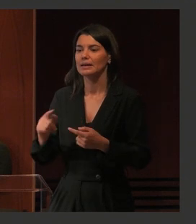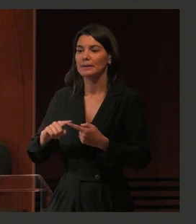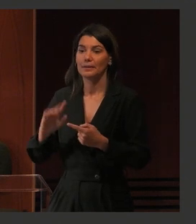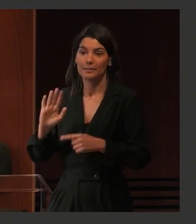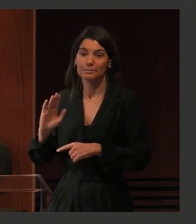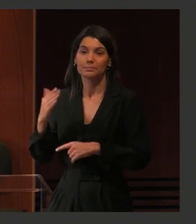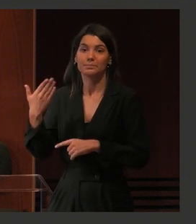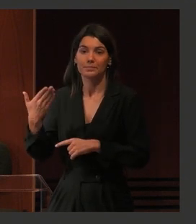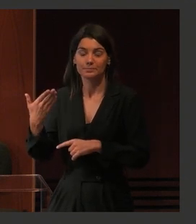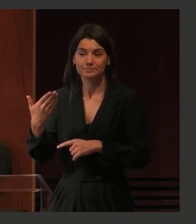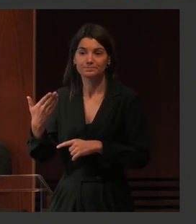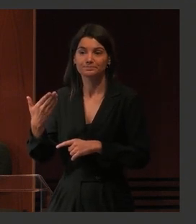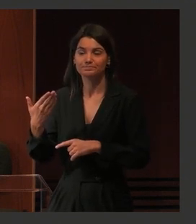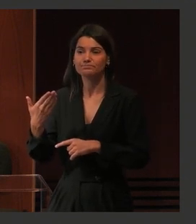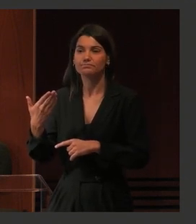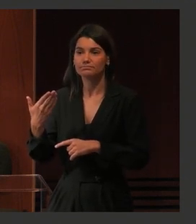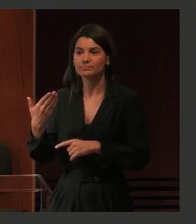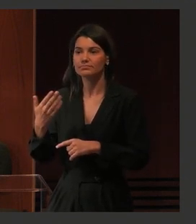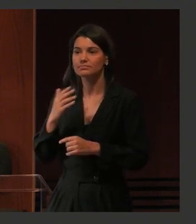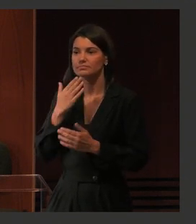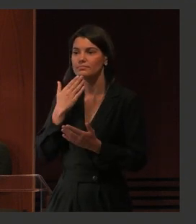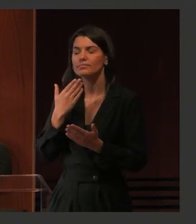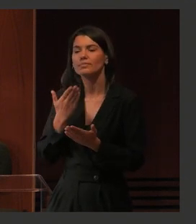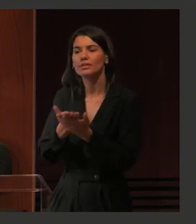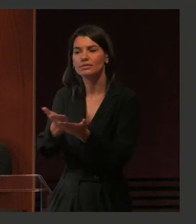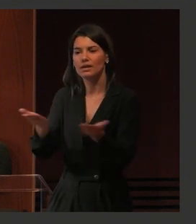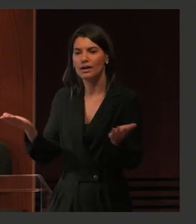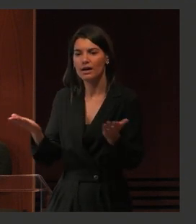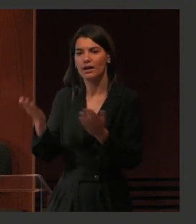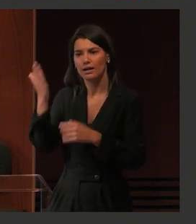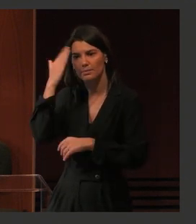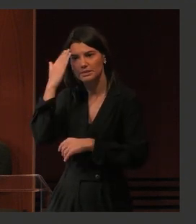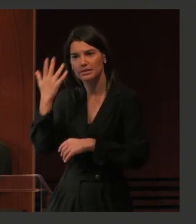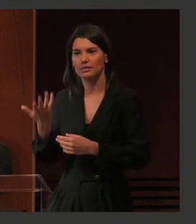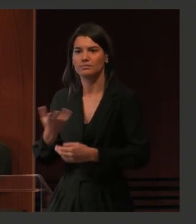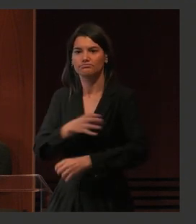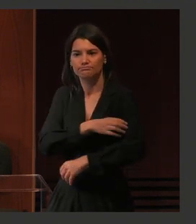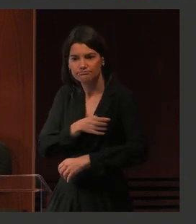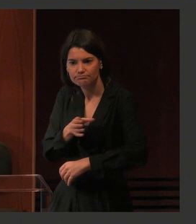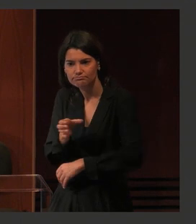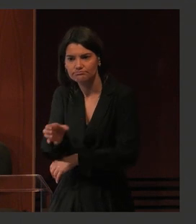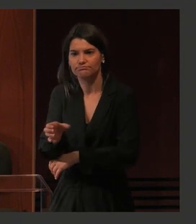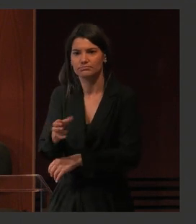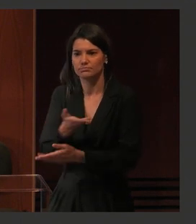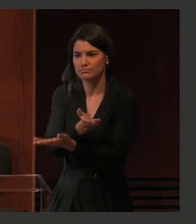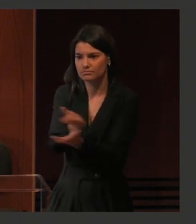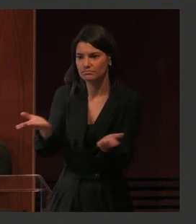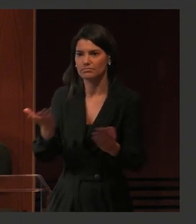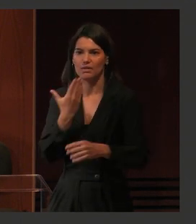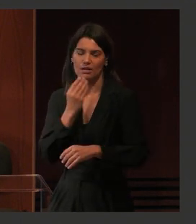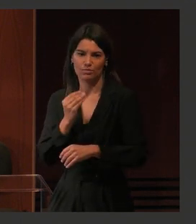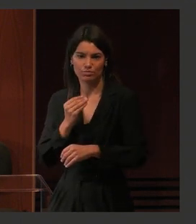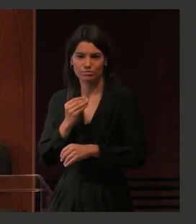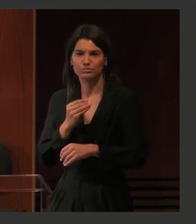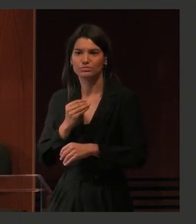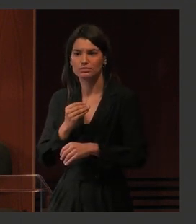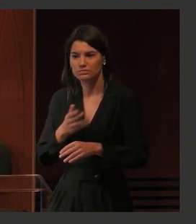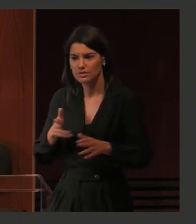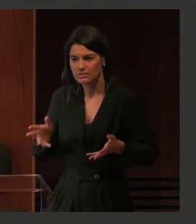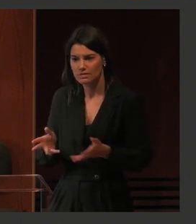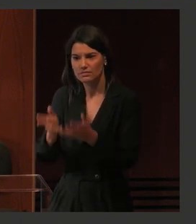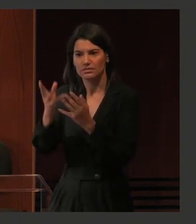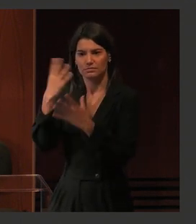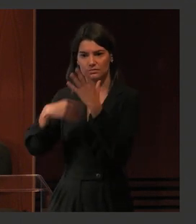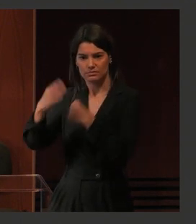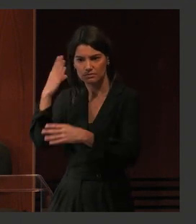to empower the students. To empower the students, of course, for learning, for knowledge,